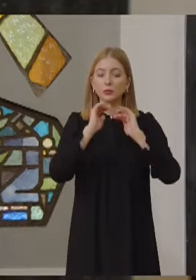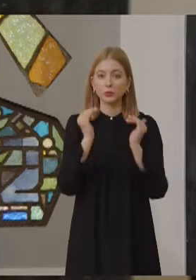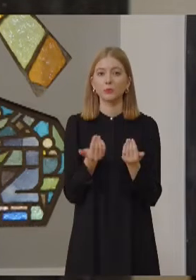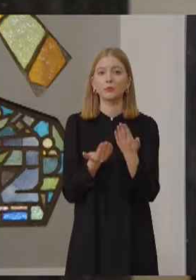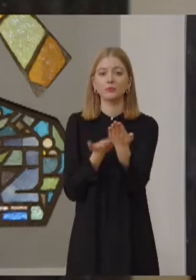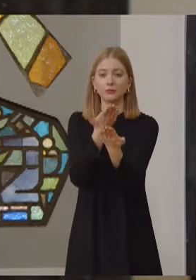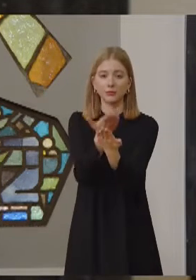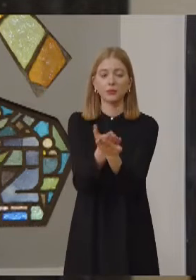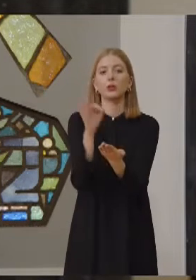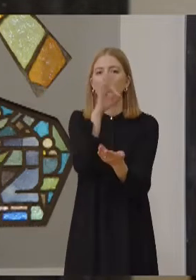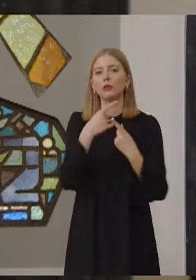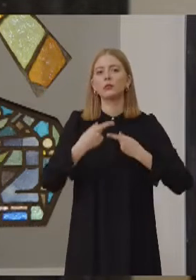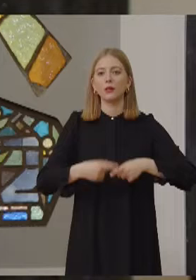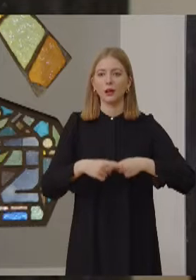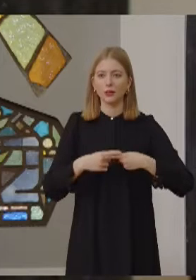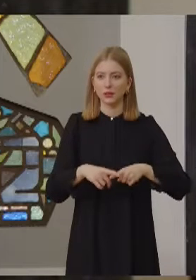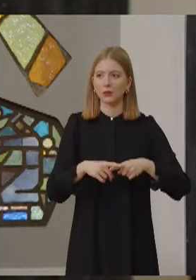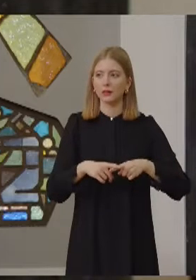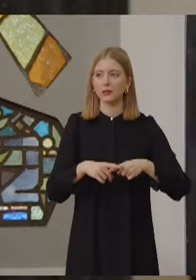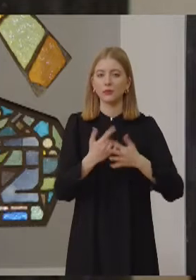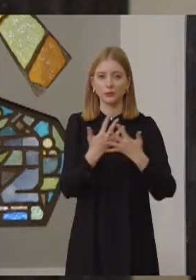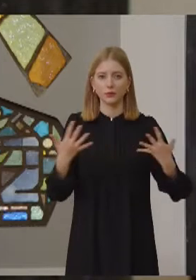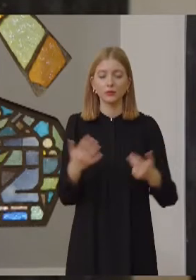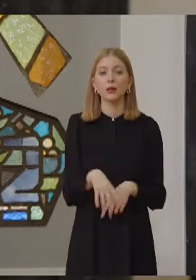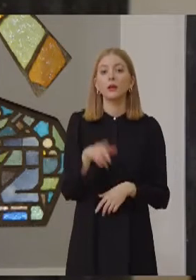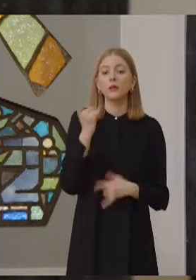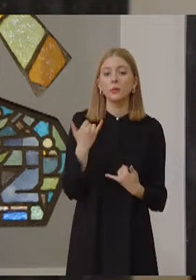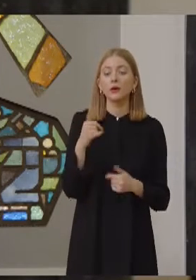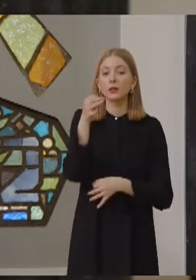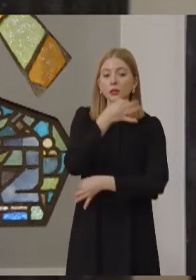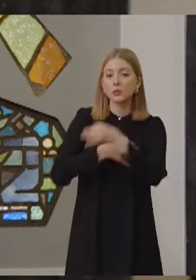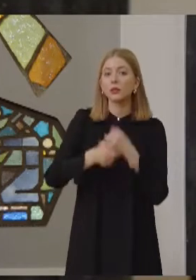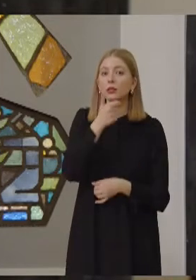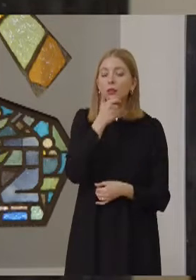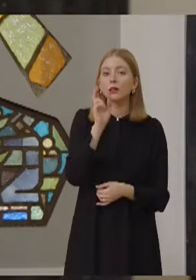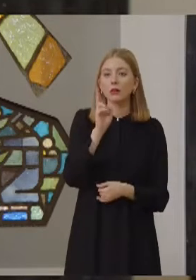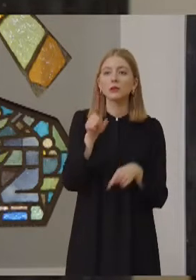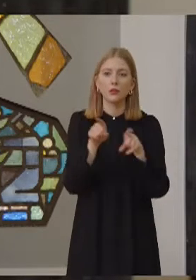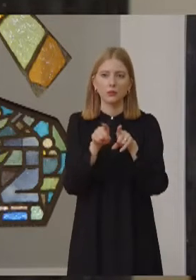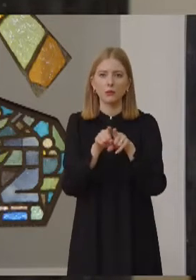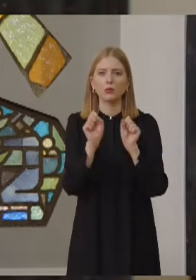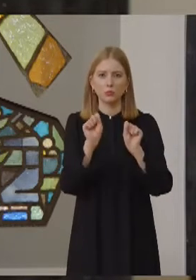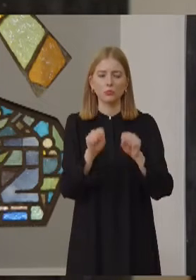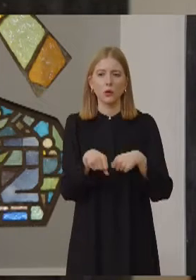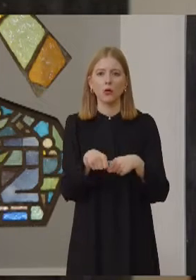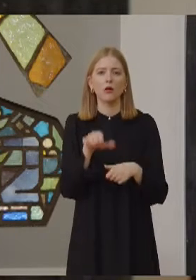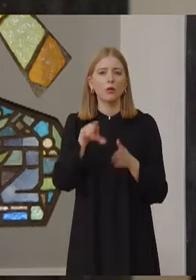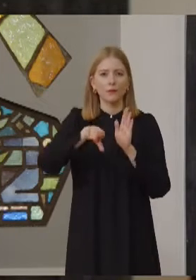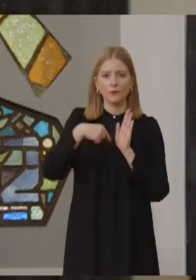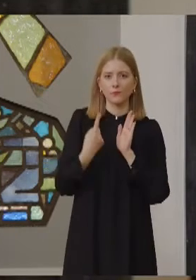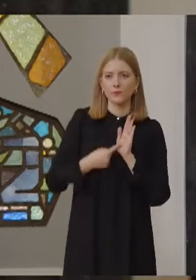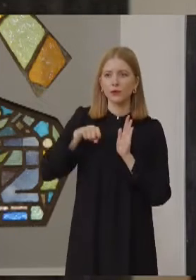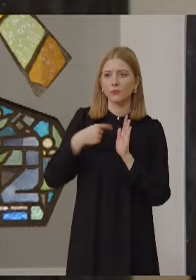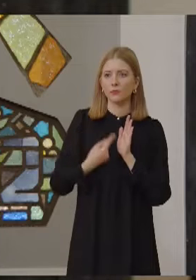I'll briefly introduce the technical details for those who are watching us online. You